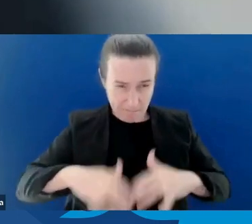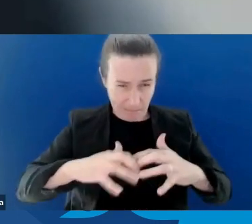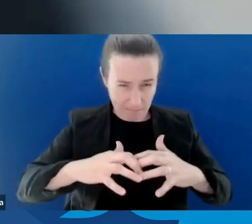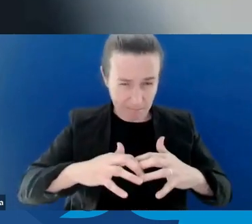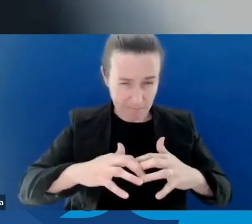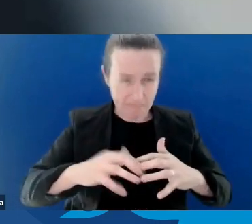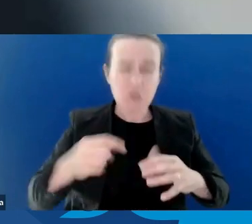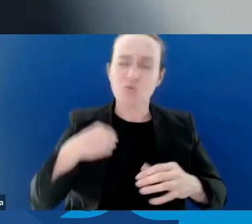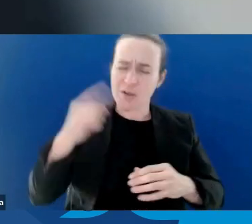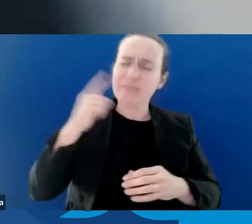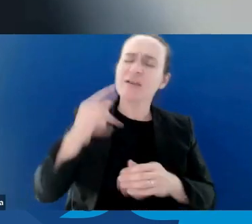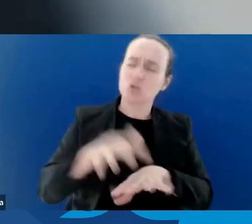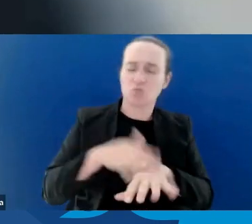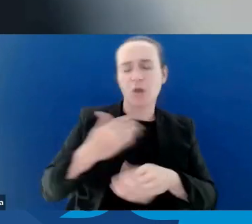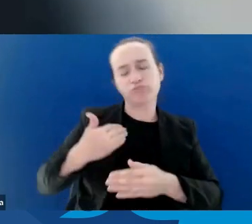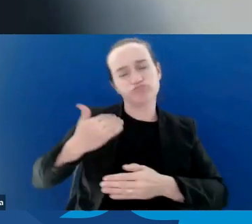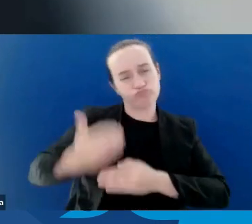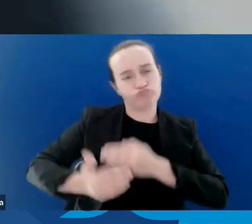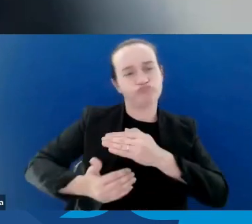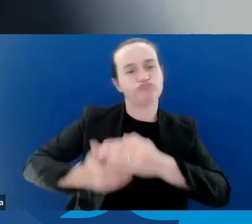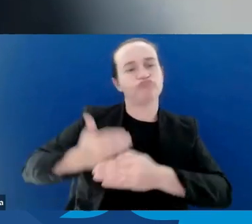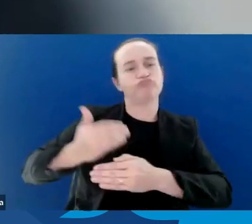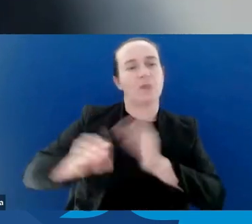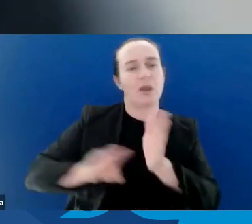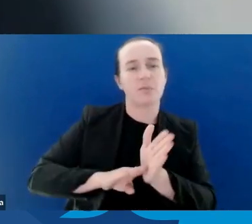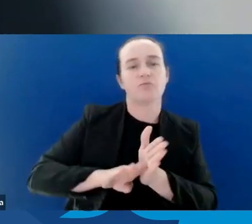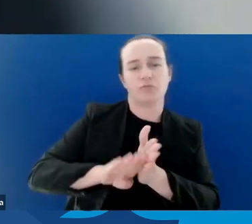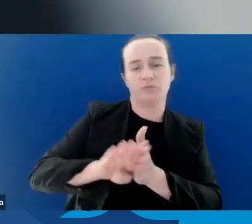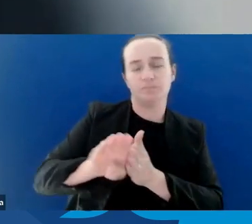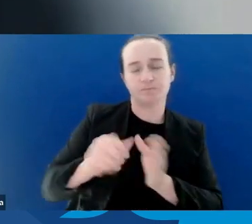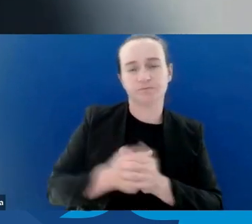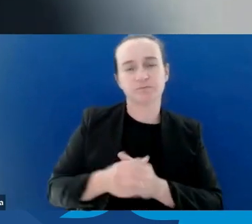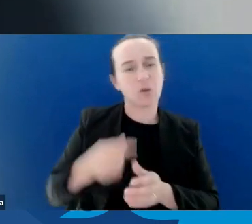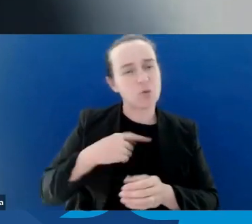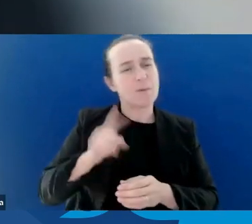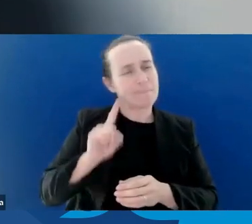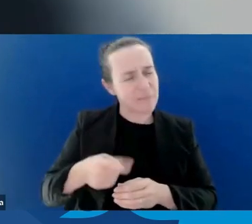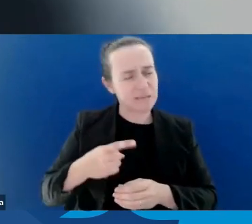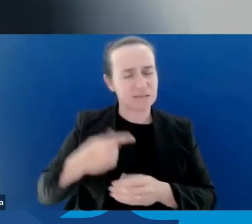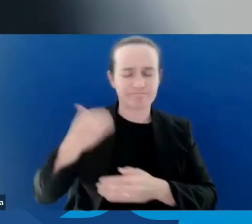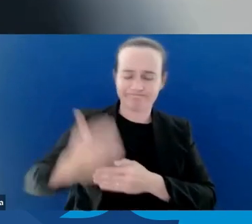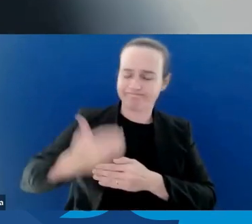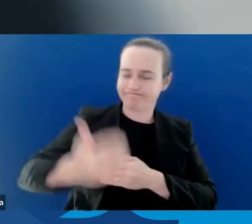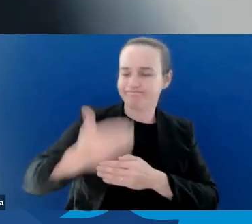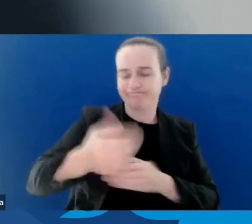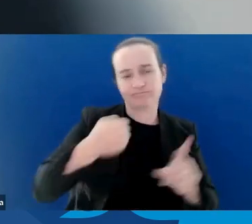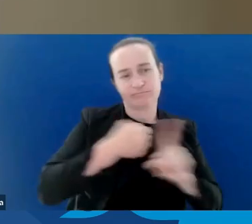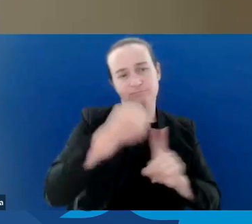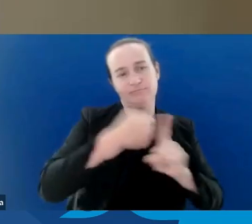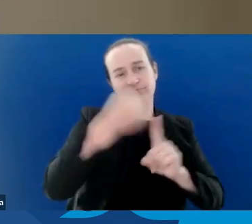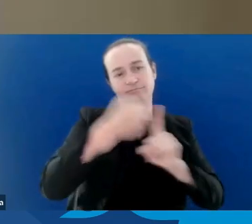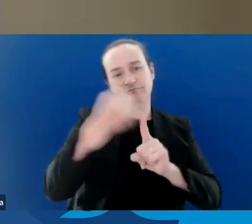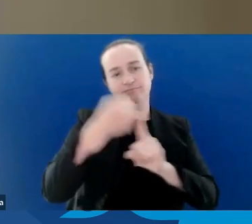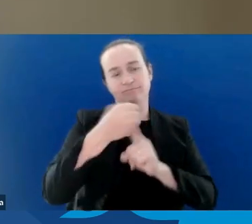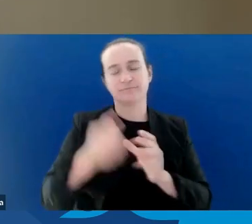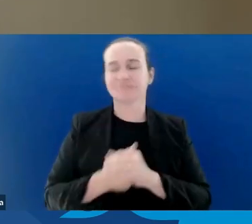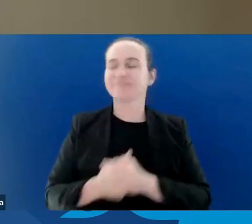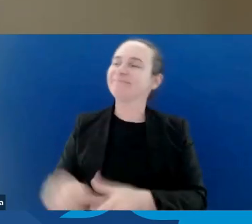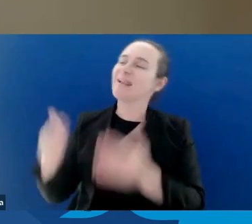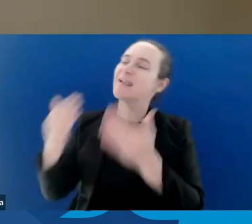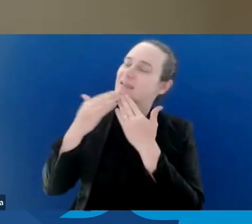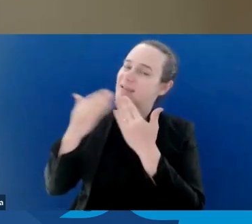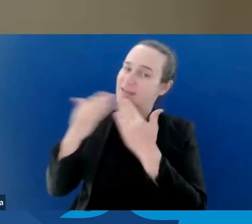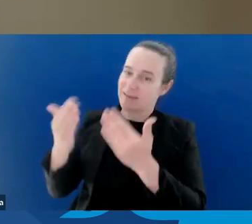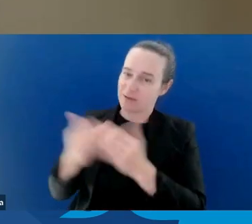is happening. So we have to constantly advocate for it. Thank you so much, Doctor. Just